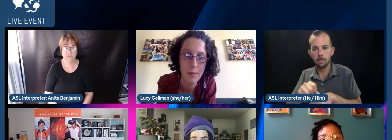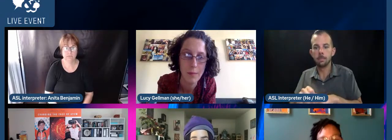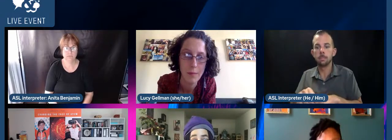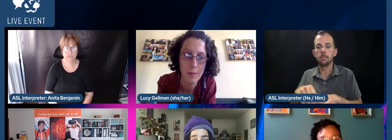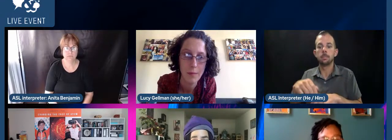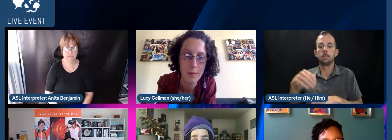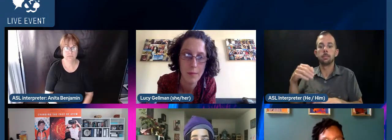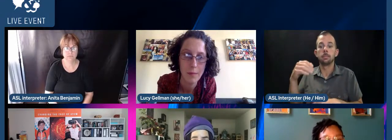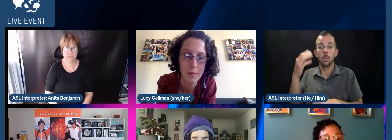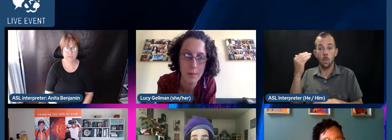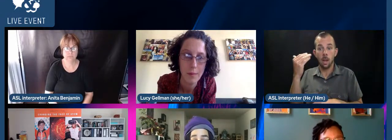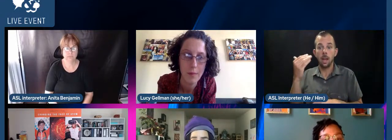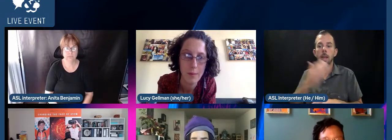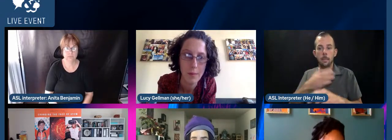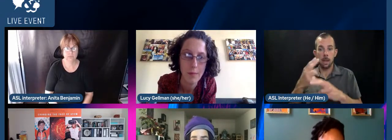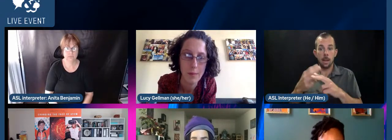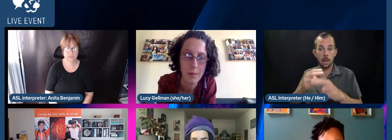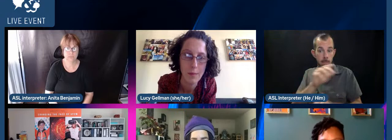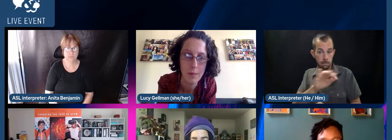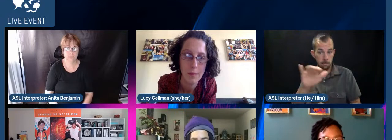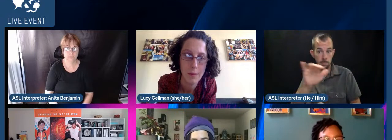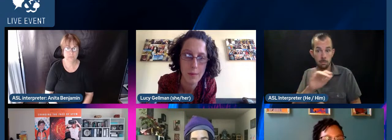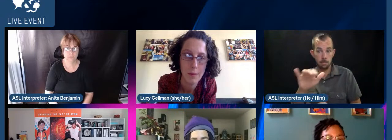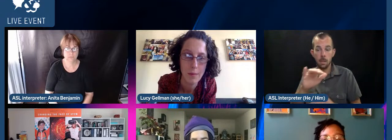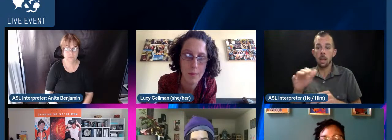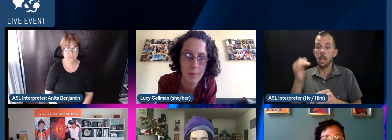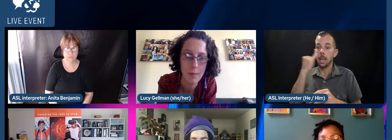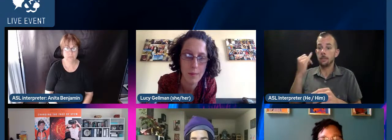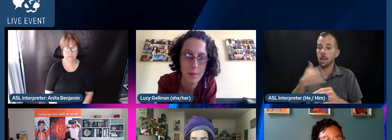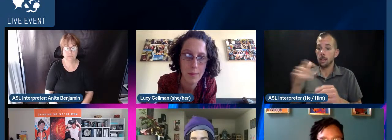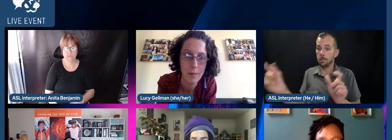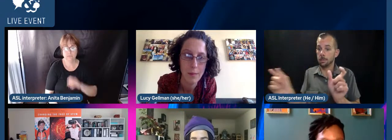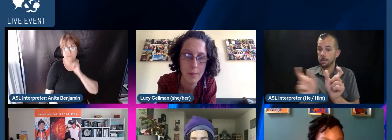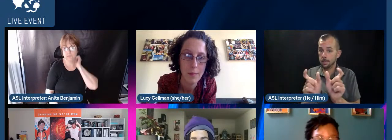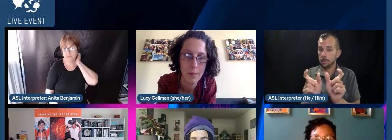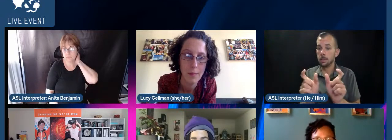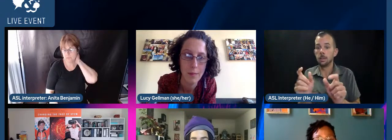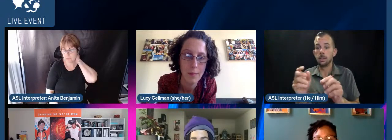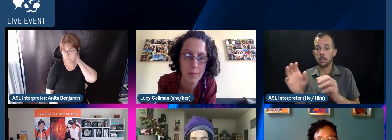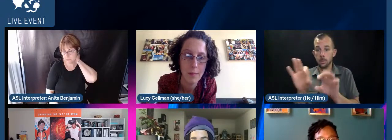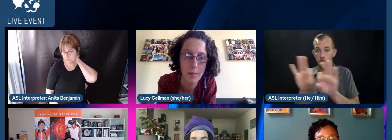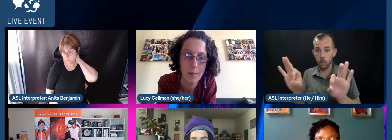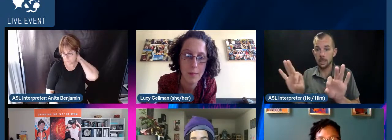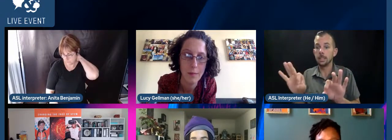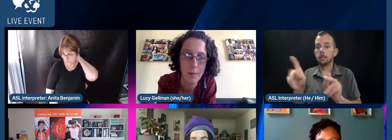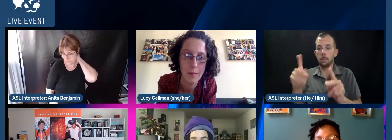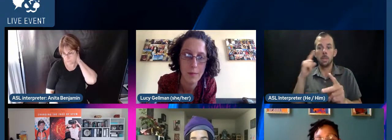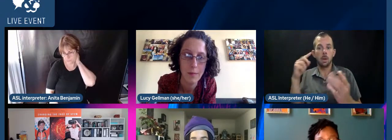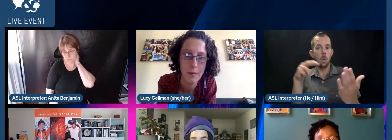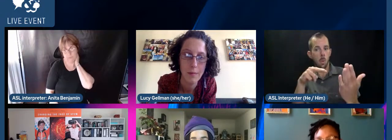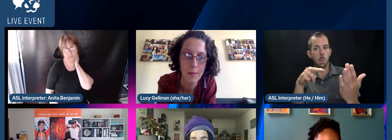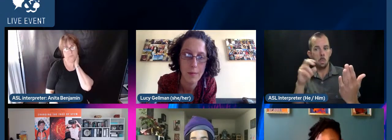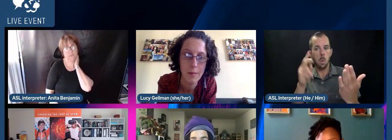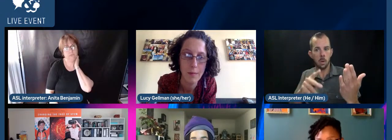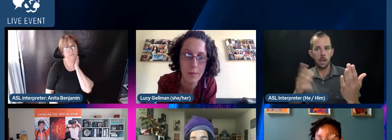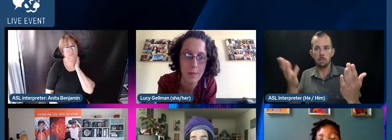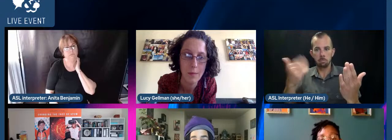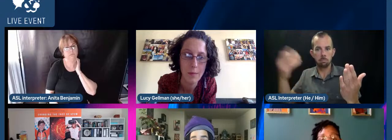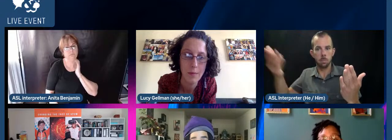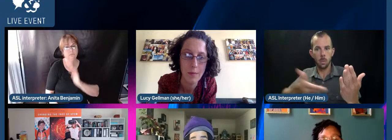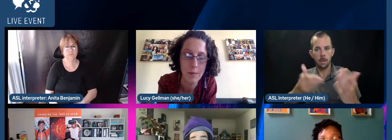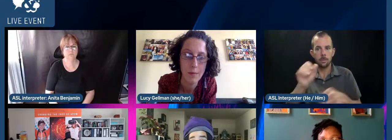easier time if I went to Columbia. So I went to Columbia, right? Like it wasn't from like some sort of high-minded change the institution from within. It was incredibly